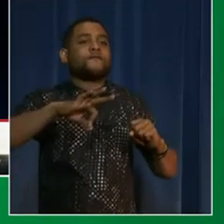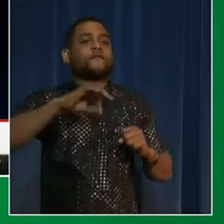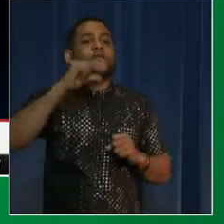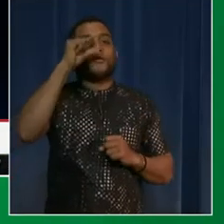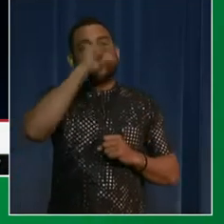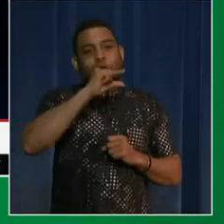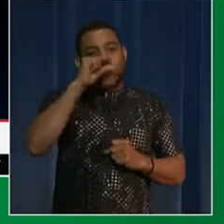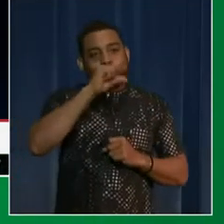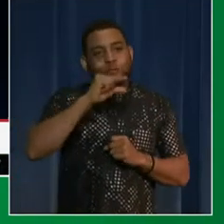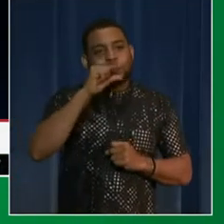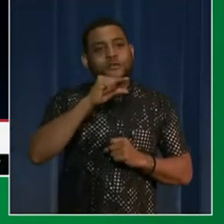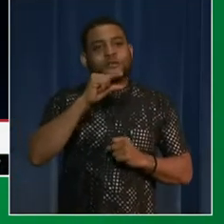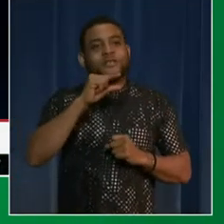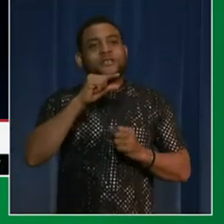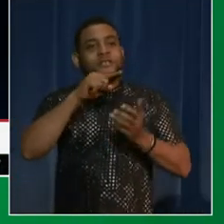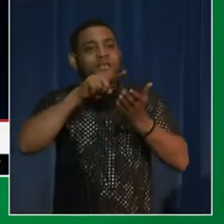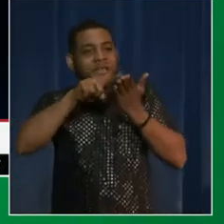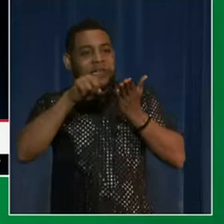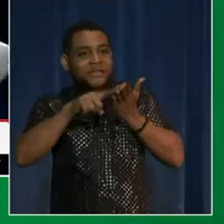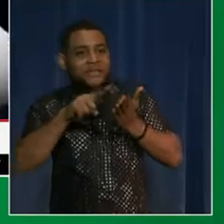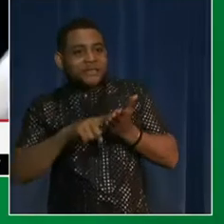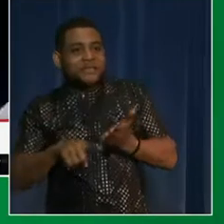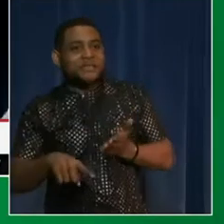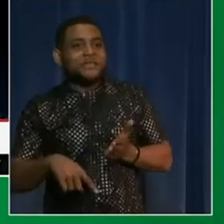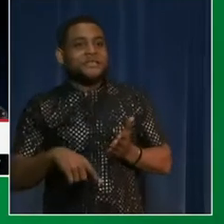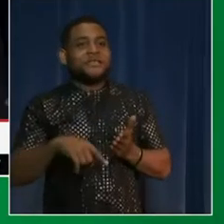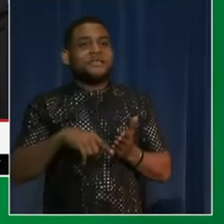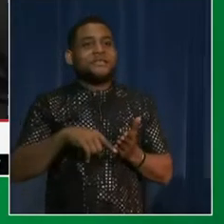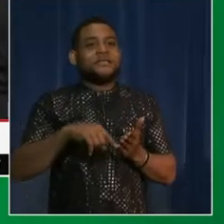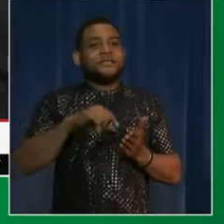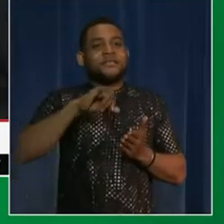Academy, Jason Lodi.